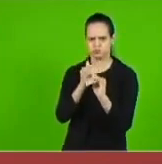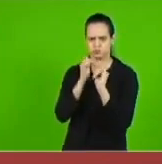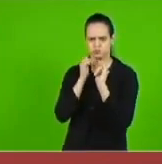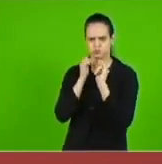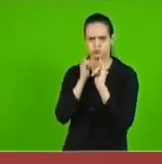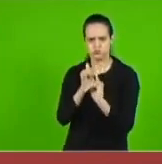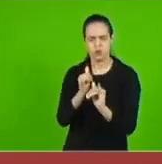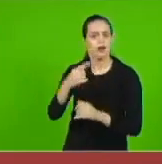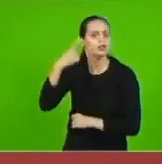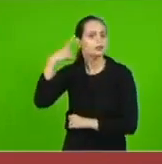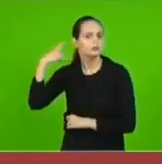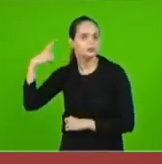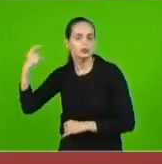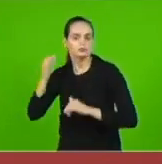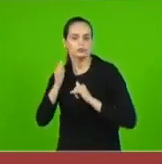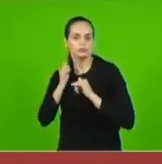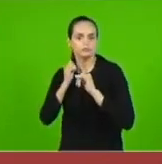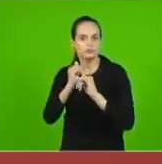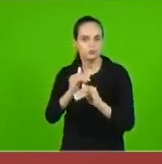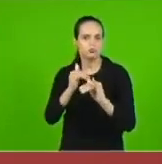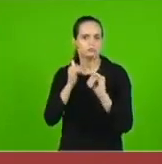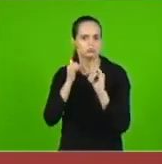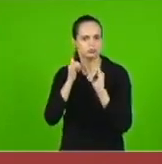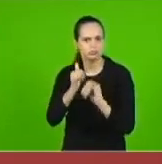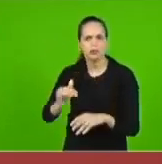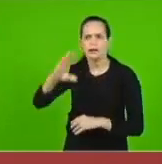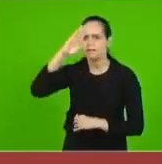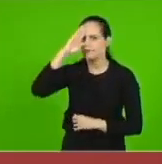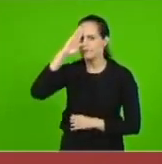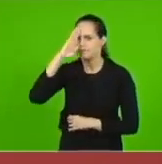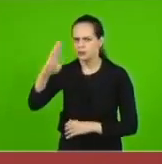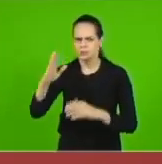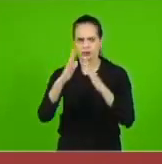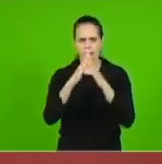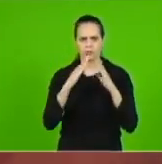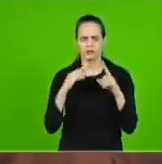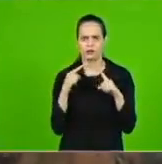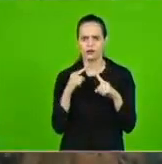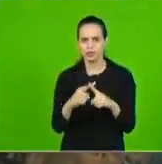So this sound of the trumpet is fundamental for the church,